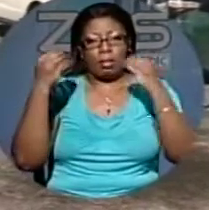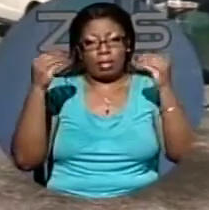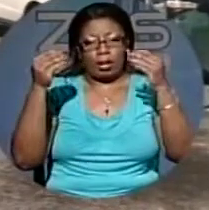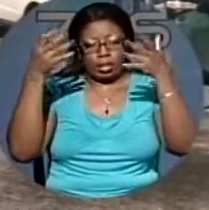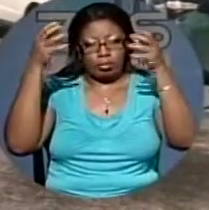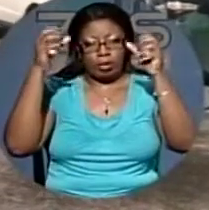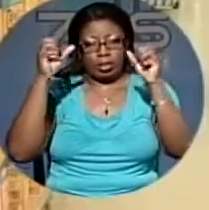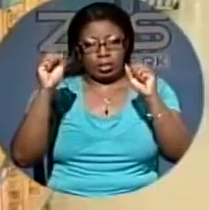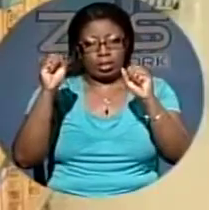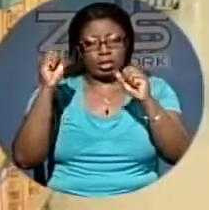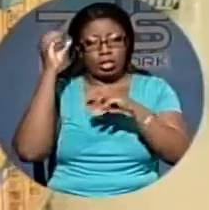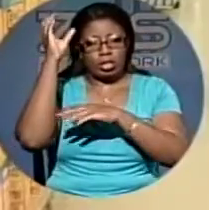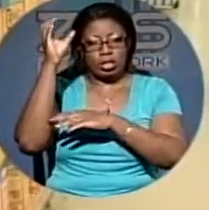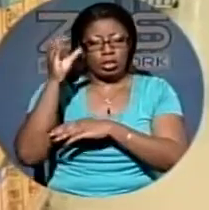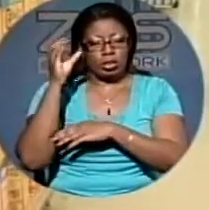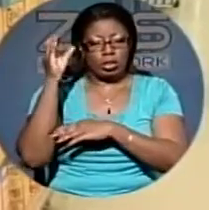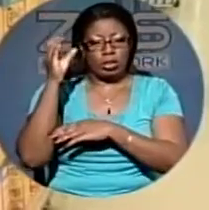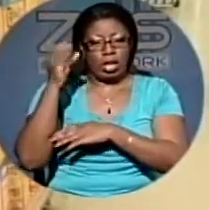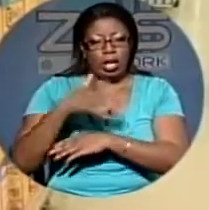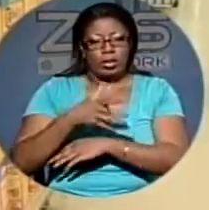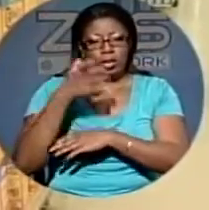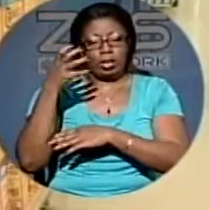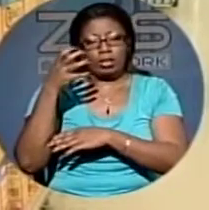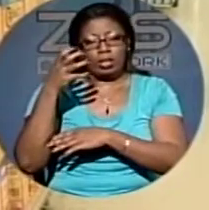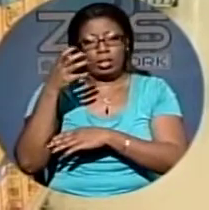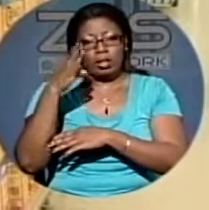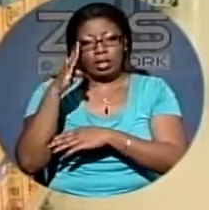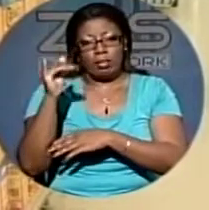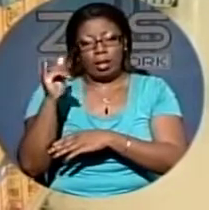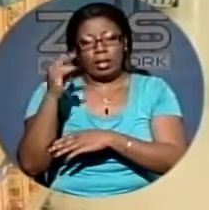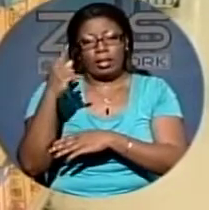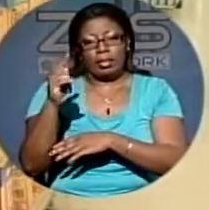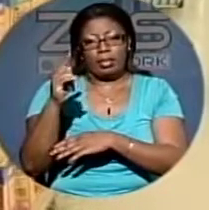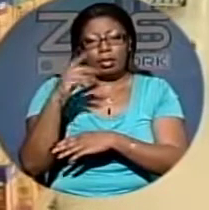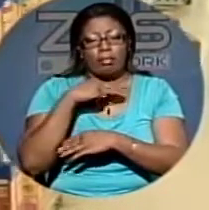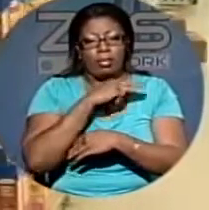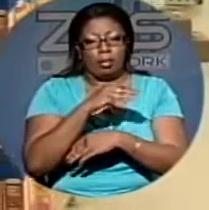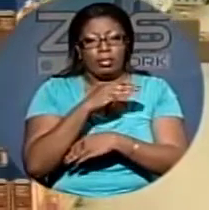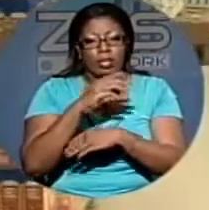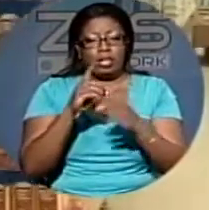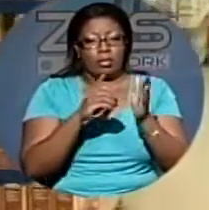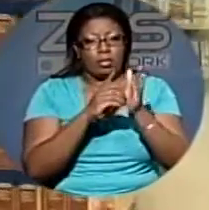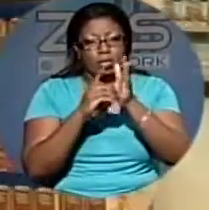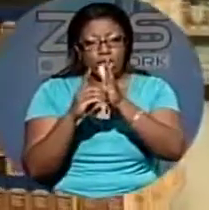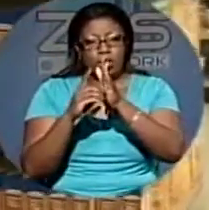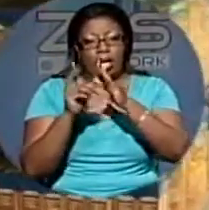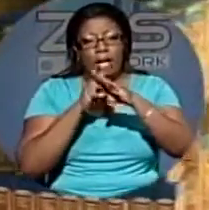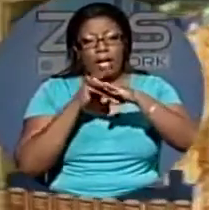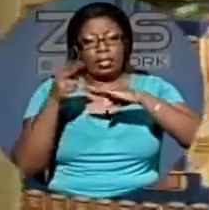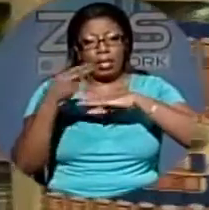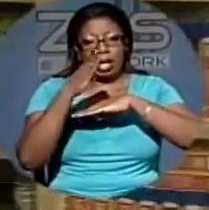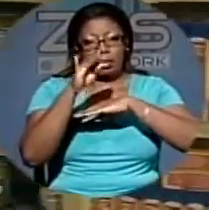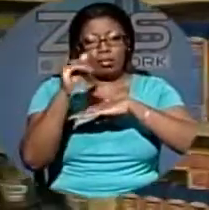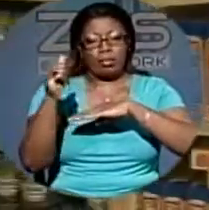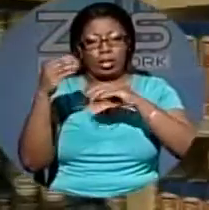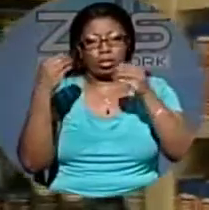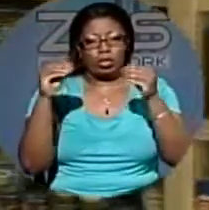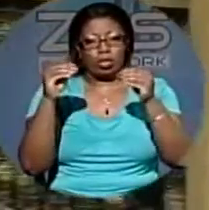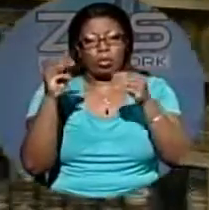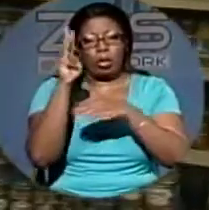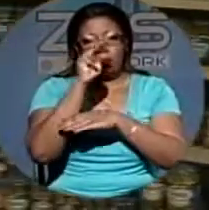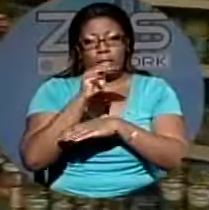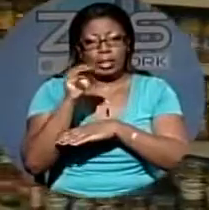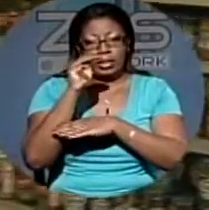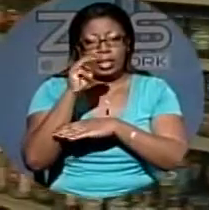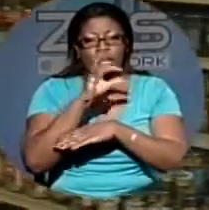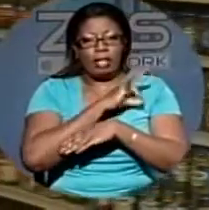is concerned, and reportedly he was fueled by some of the members of staff demonstrating at the company's Harbor Bay store on Monday of this week.